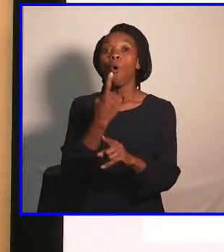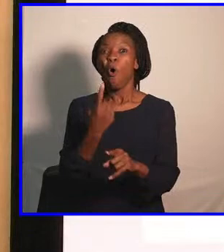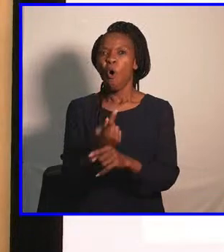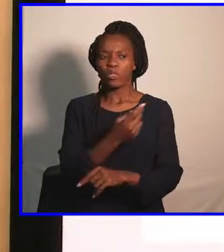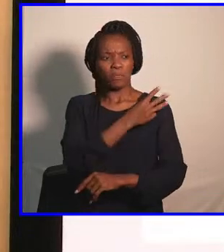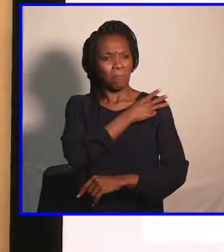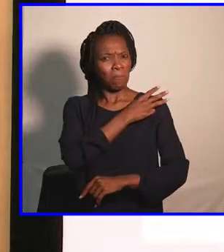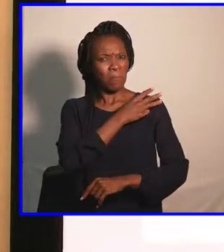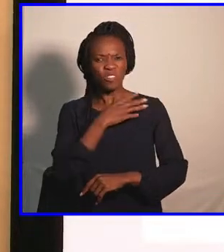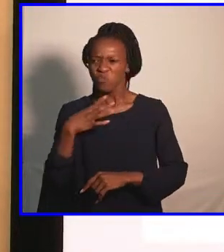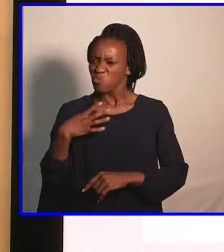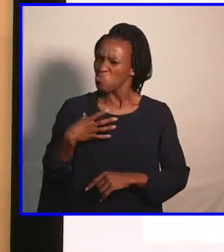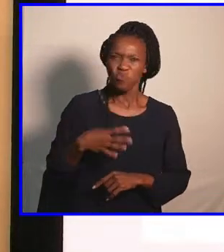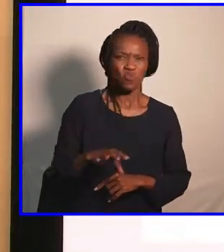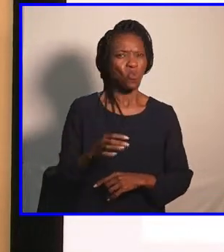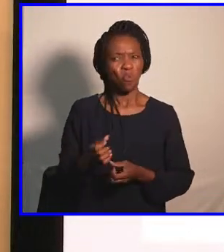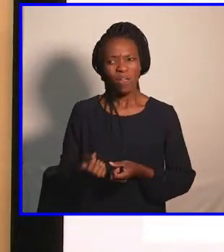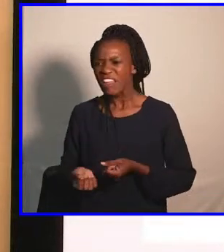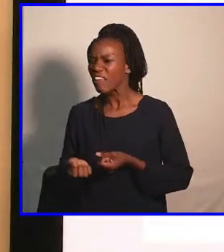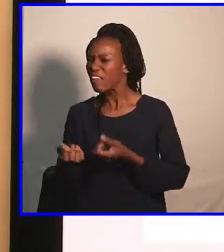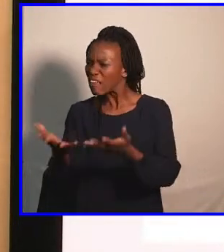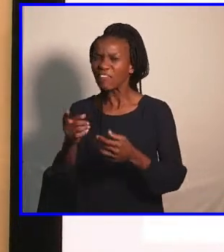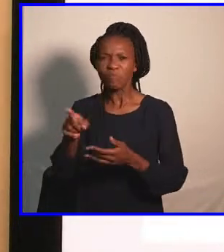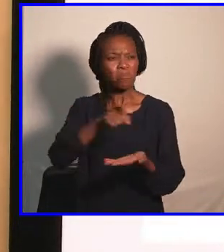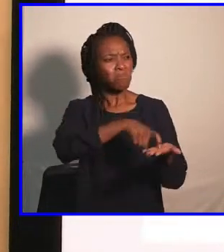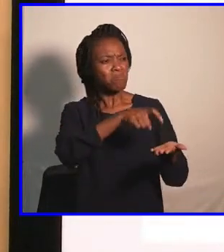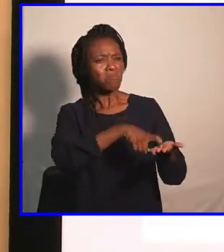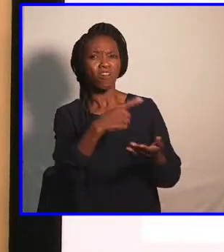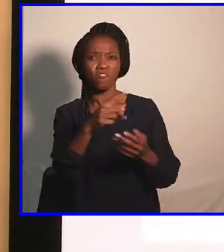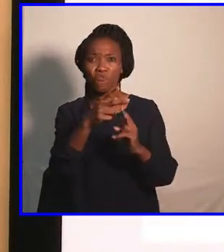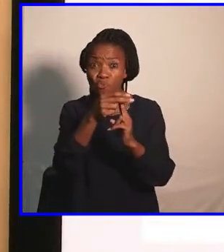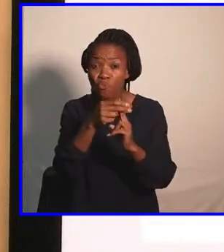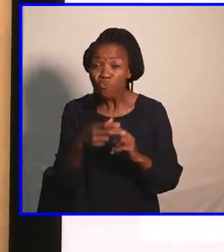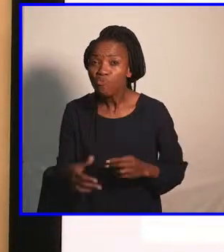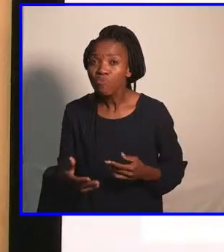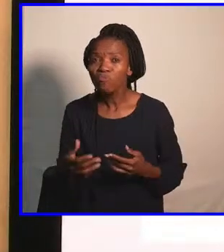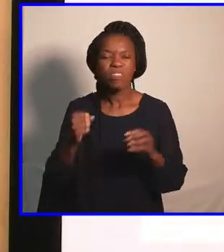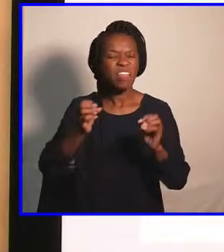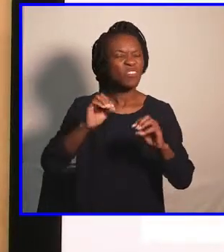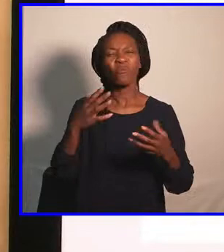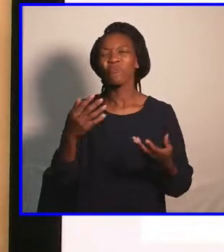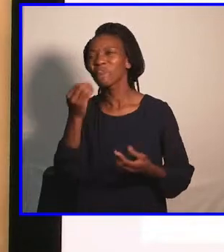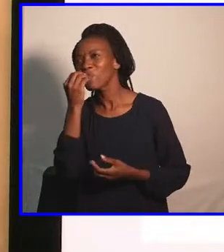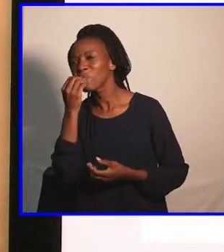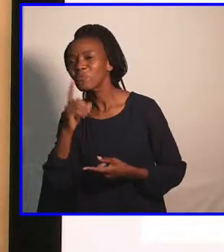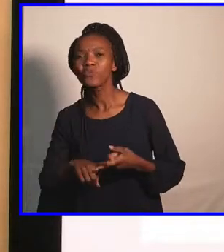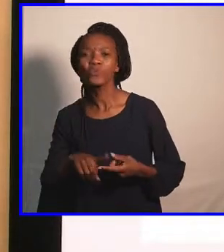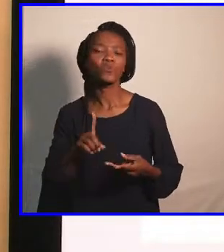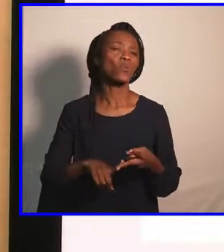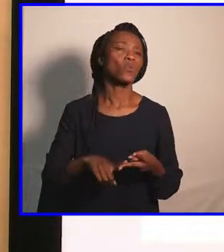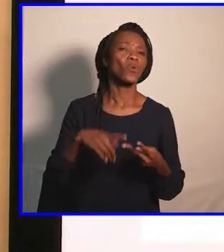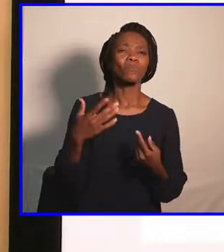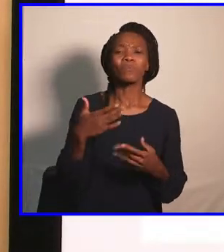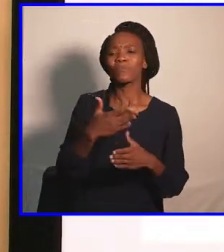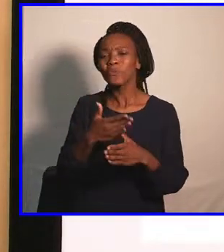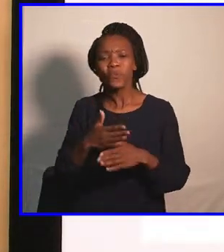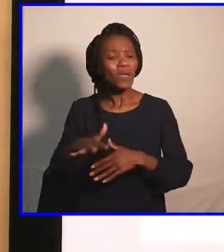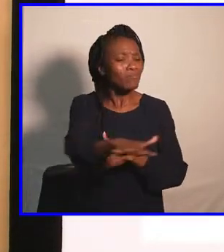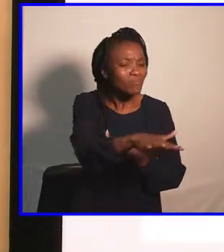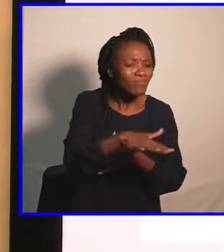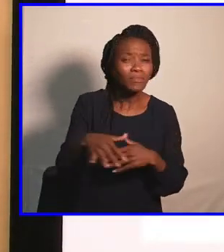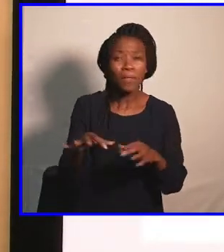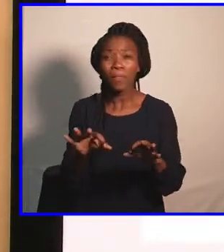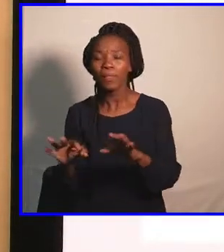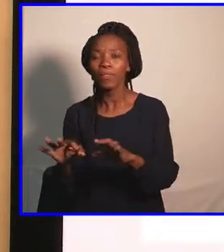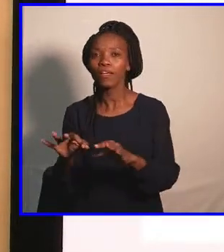want to accede to various demands, be it proper food or working conditions, he